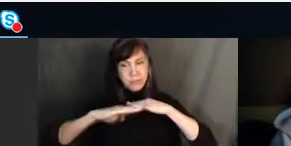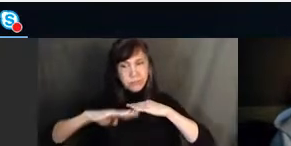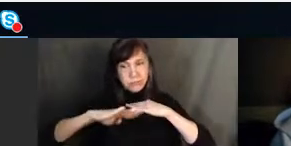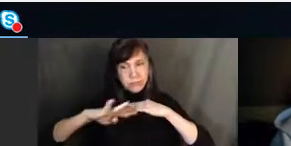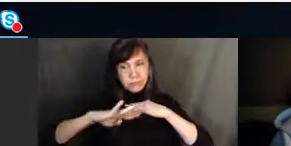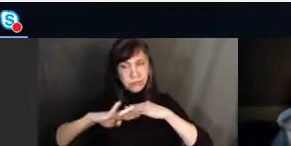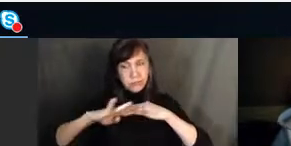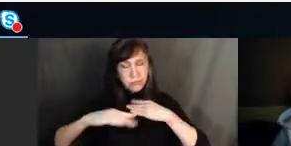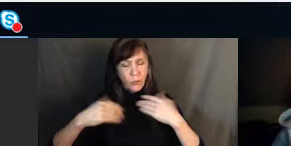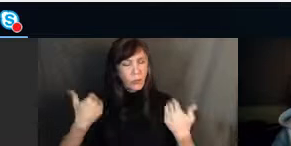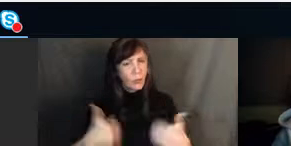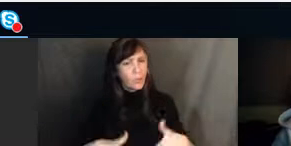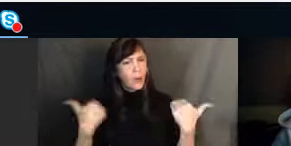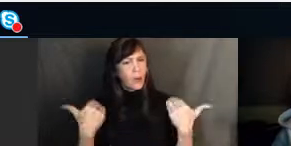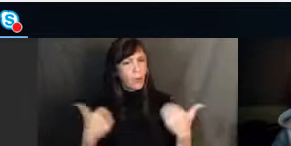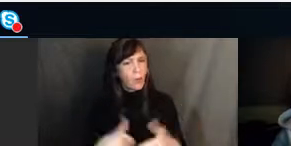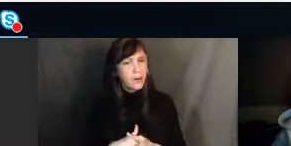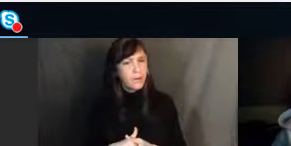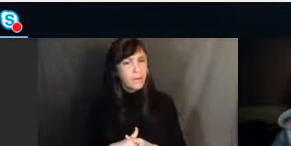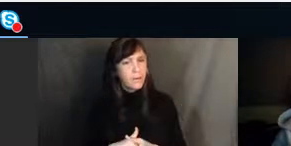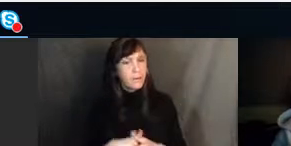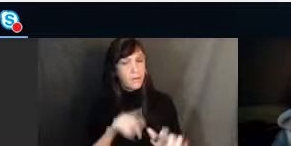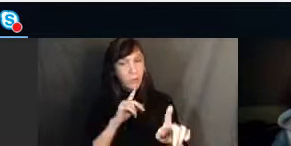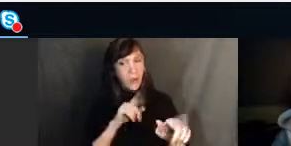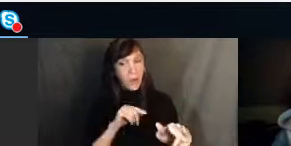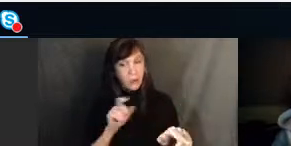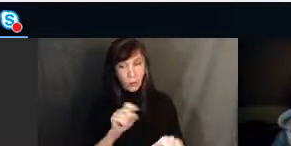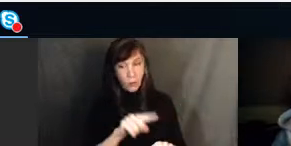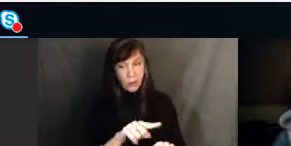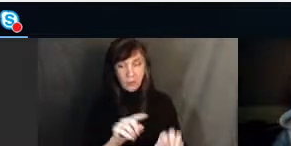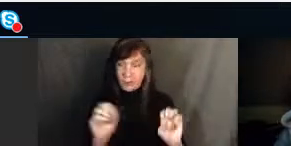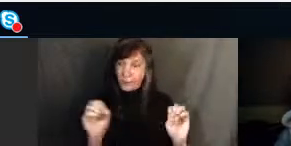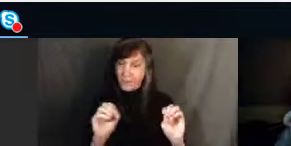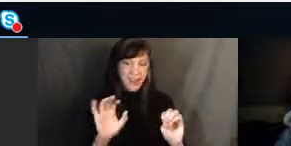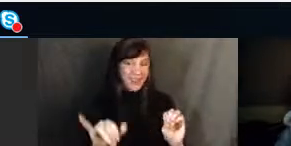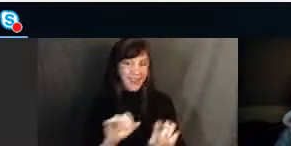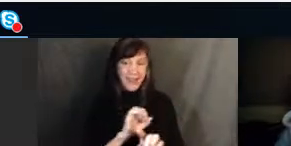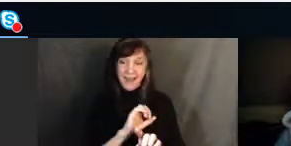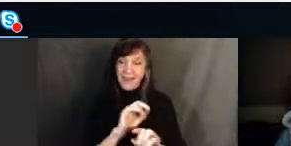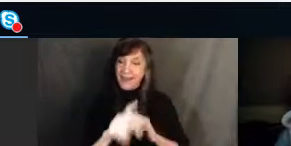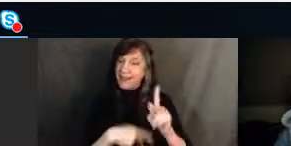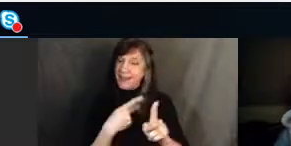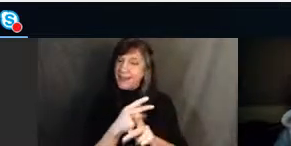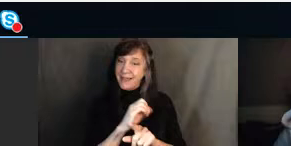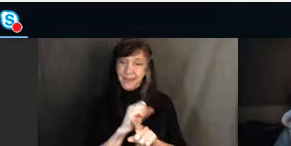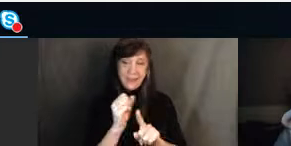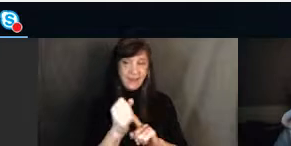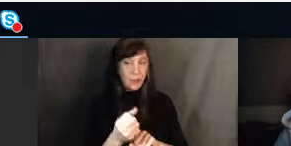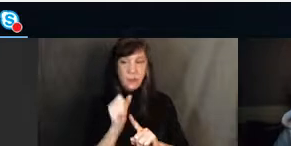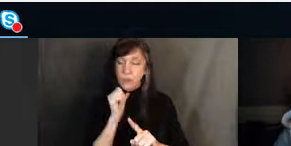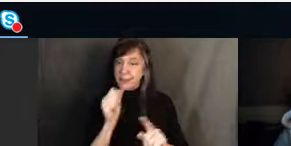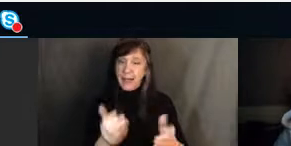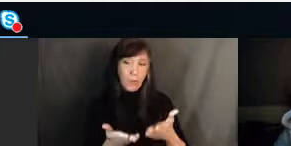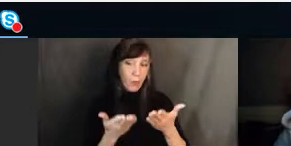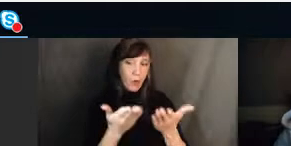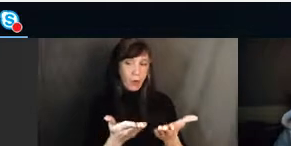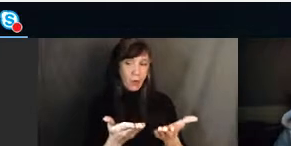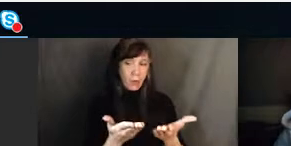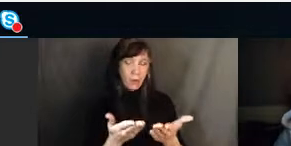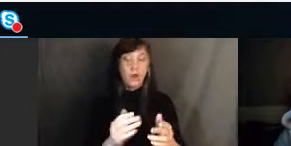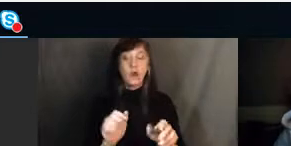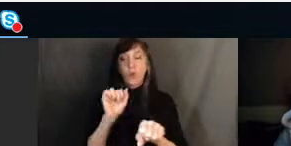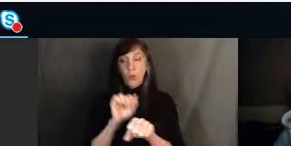So to answer your question, no, that type of situation was not something that came up. The work group really